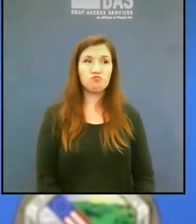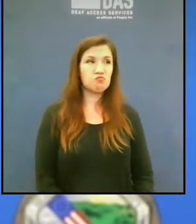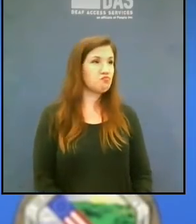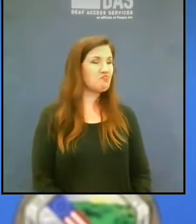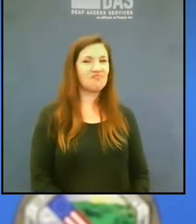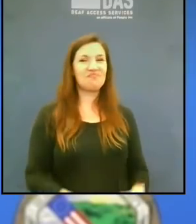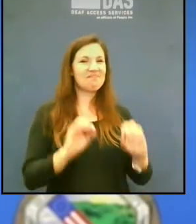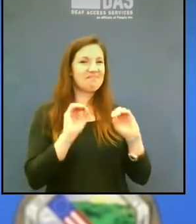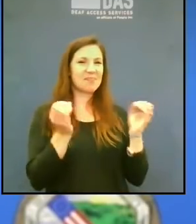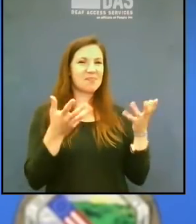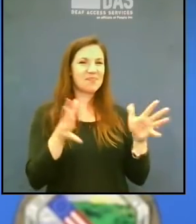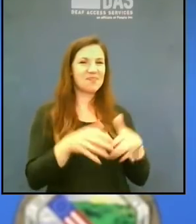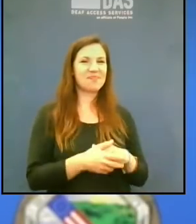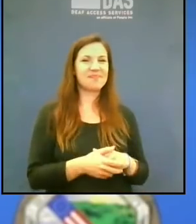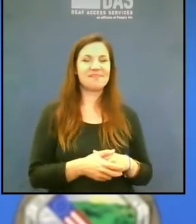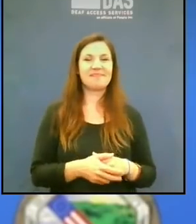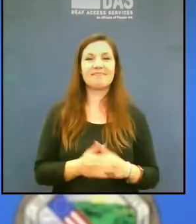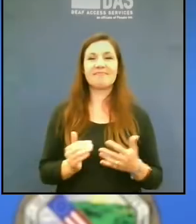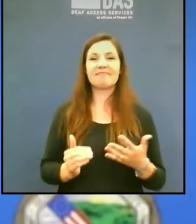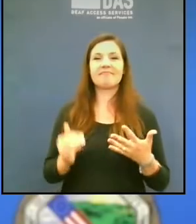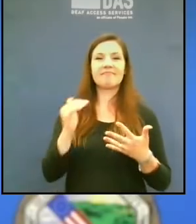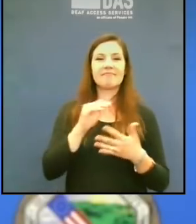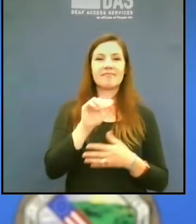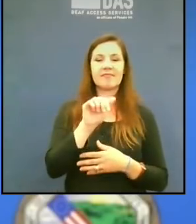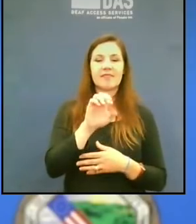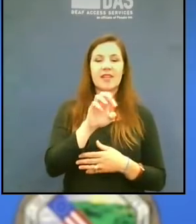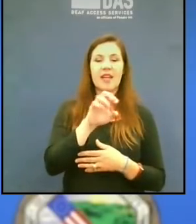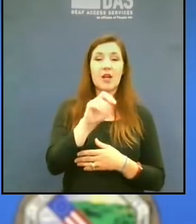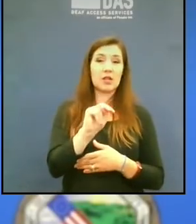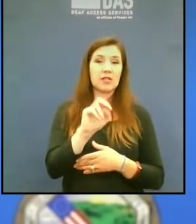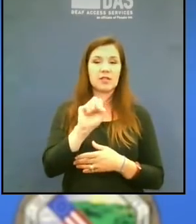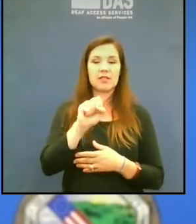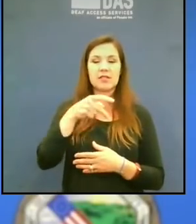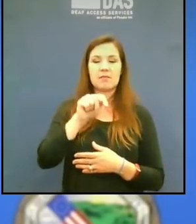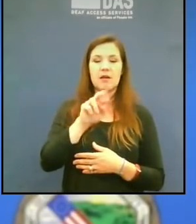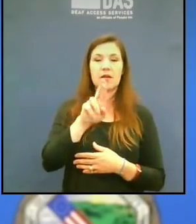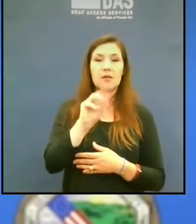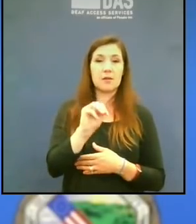No, Mark, I think it's... Okay. Aaron from Spectrum News.